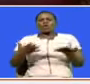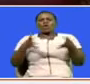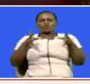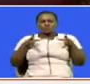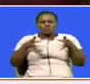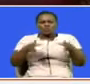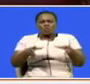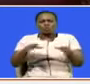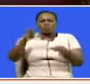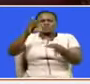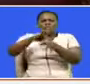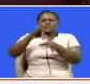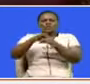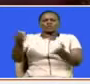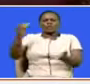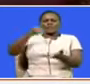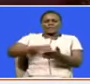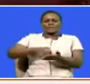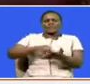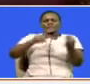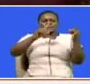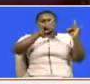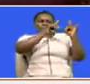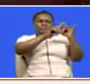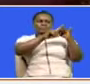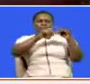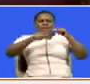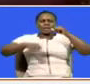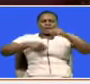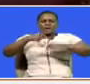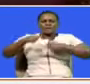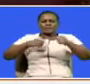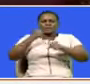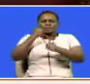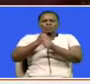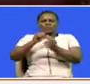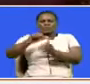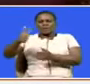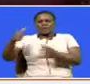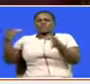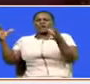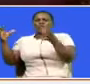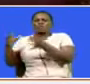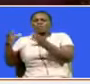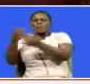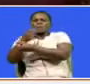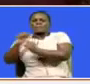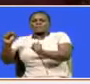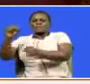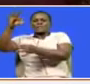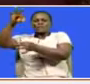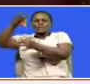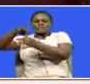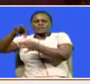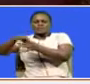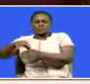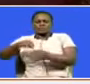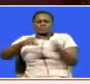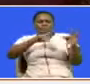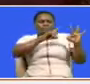force a runoff. B, acting in liaison with one faction in a presidential election.